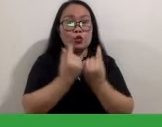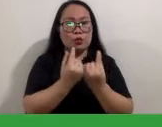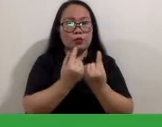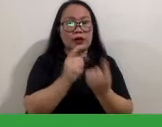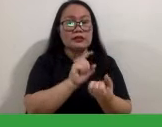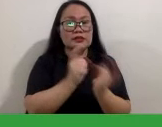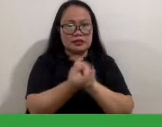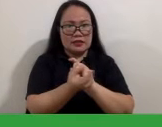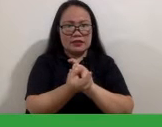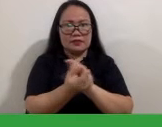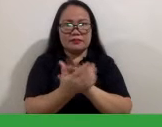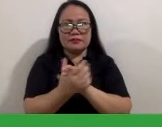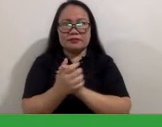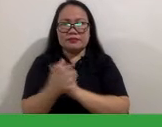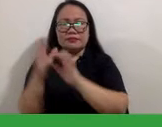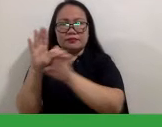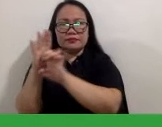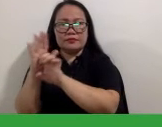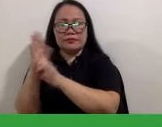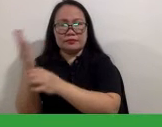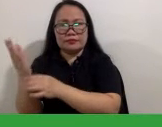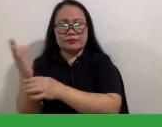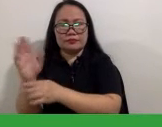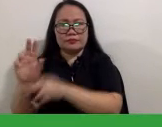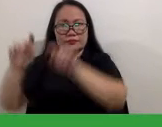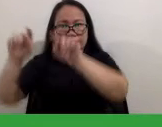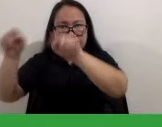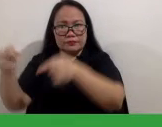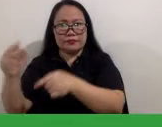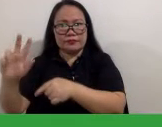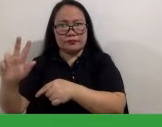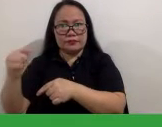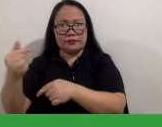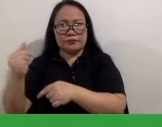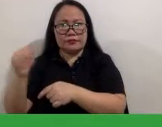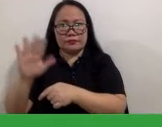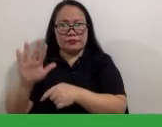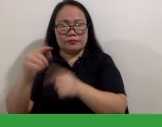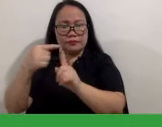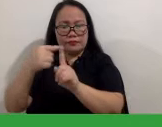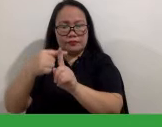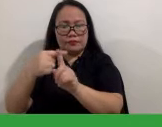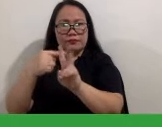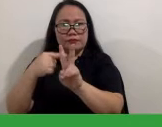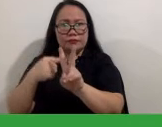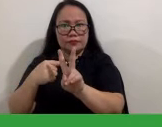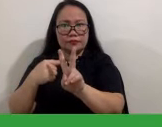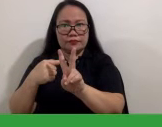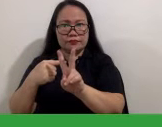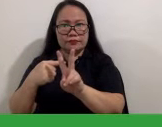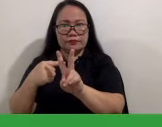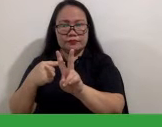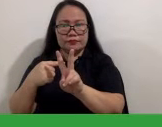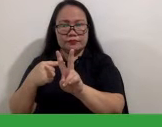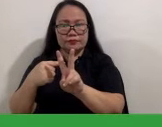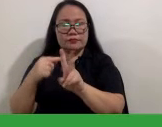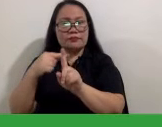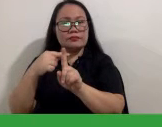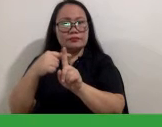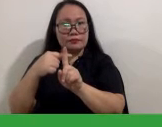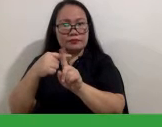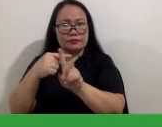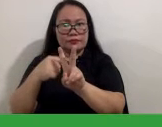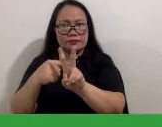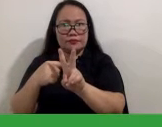groupings. Let's have an example. So if I have here the quantity of 3 plus 5 plus 2, so this is addition